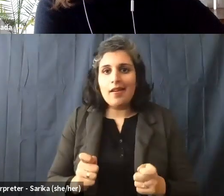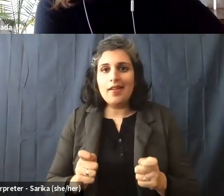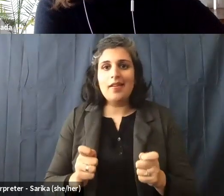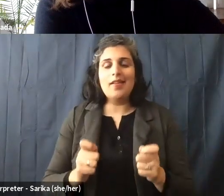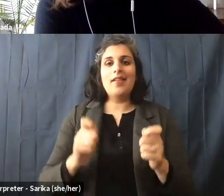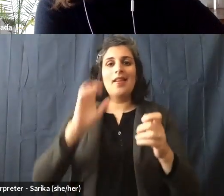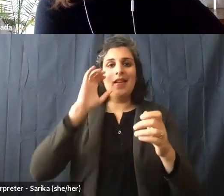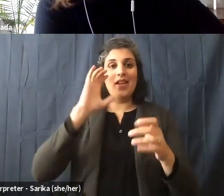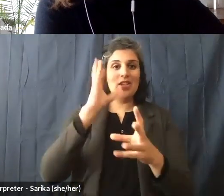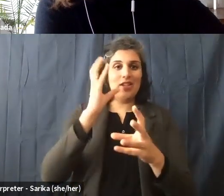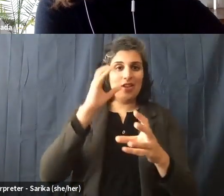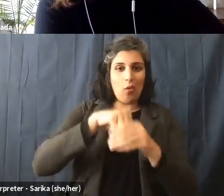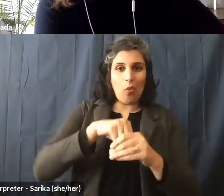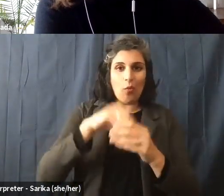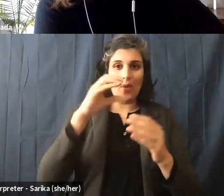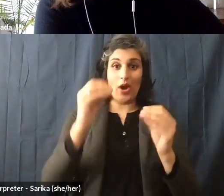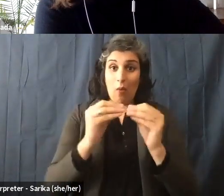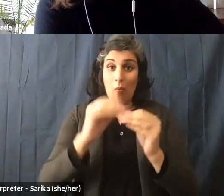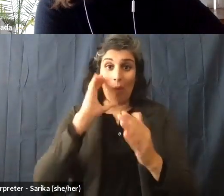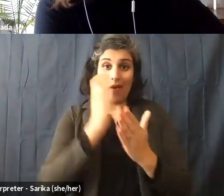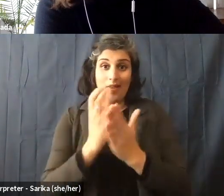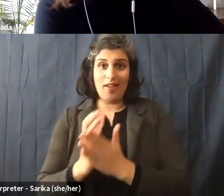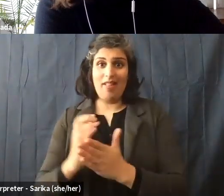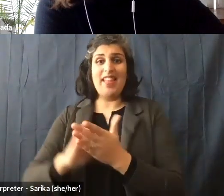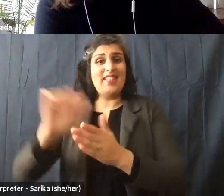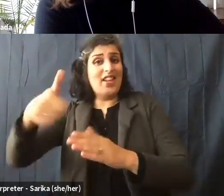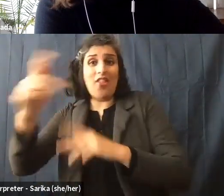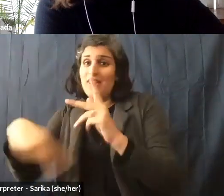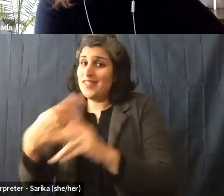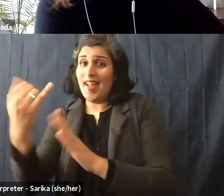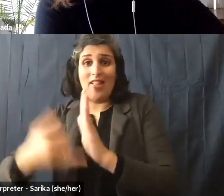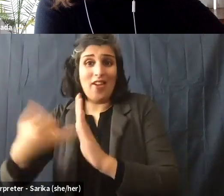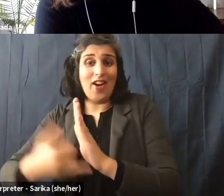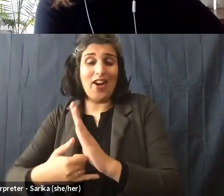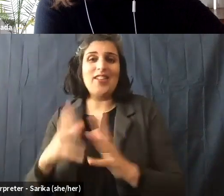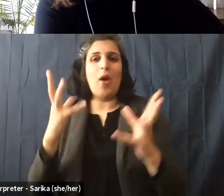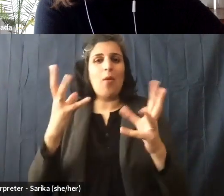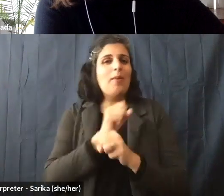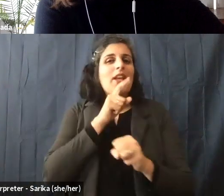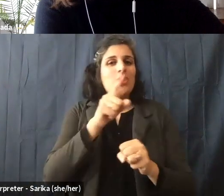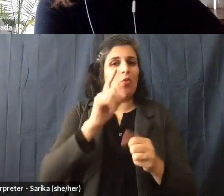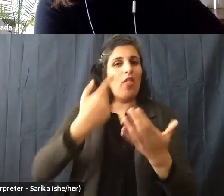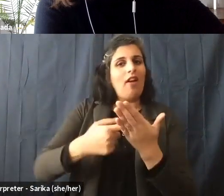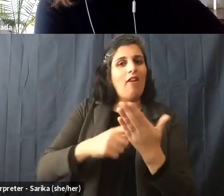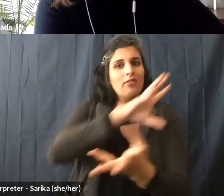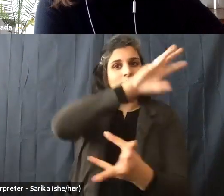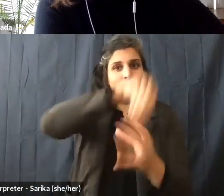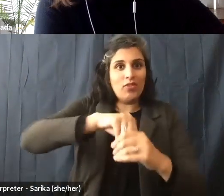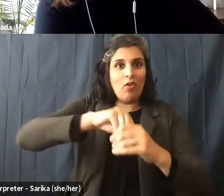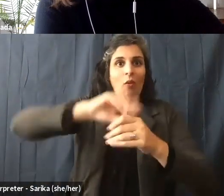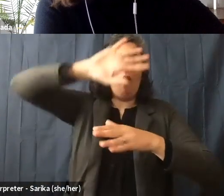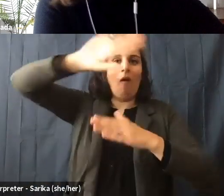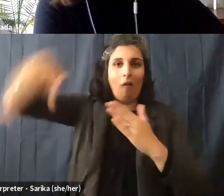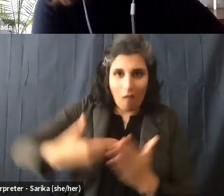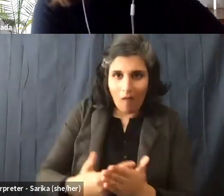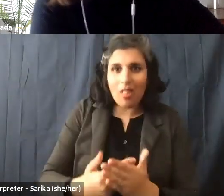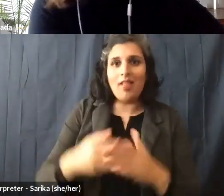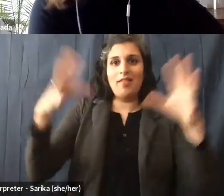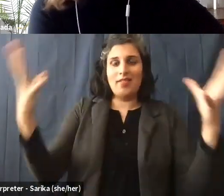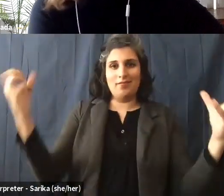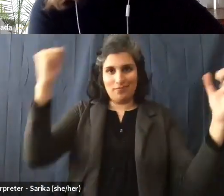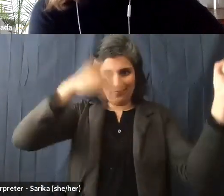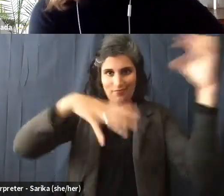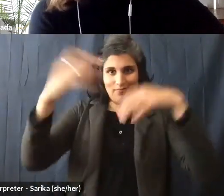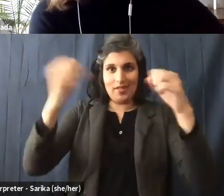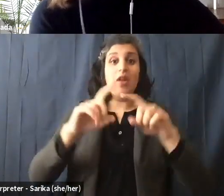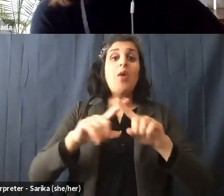just another work of art in itself. So I really want to make sure that the conversation encompasses all of this work together. But I did want to